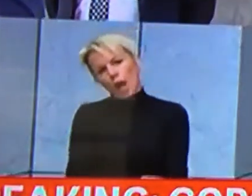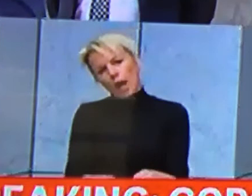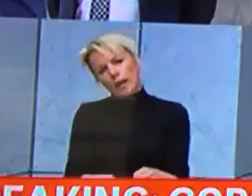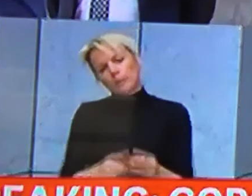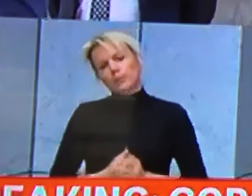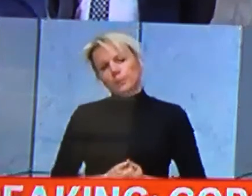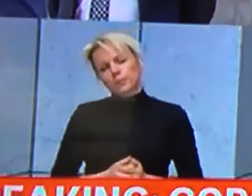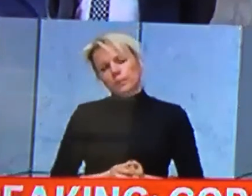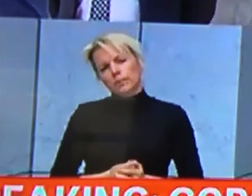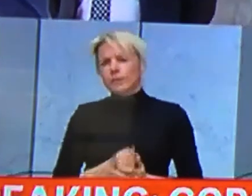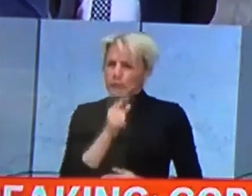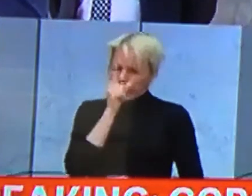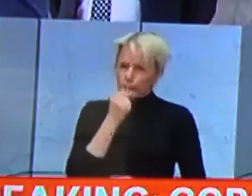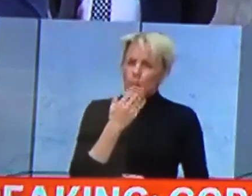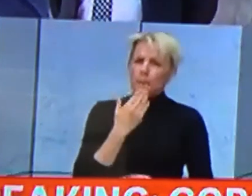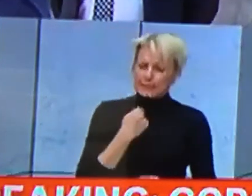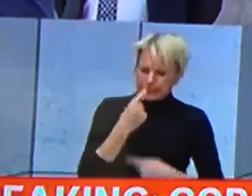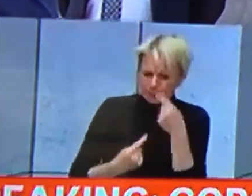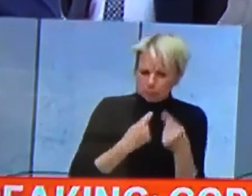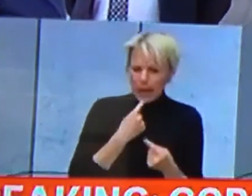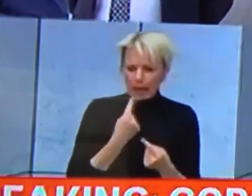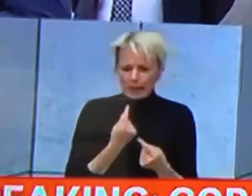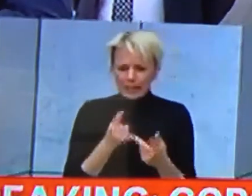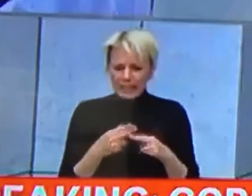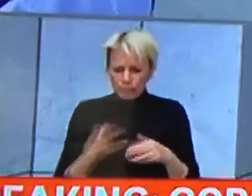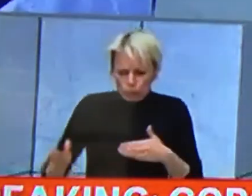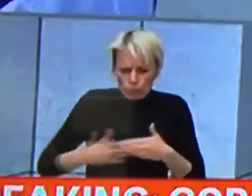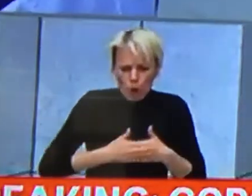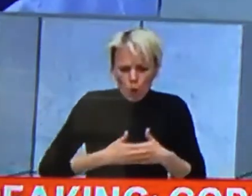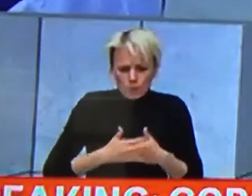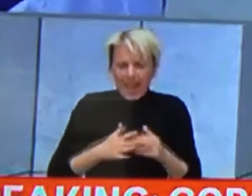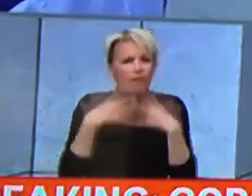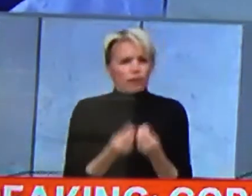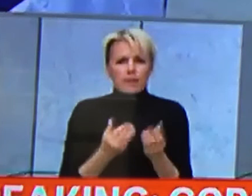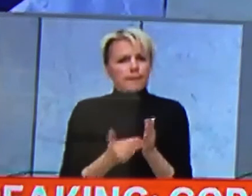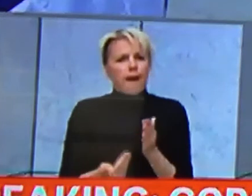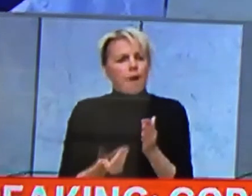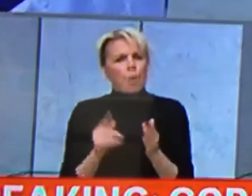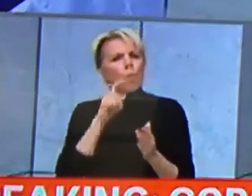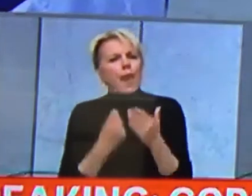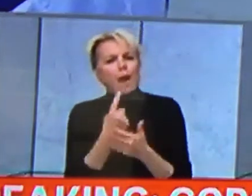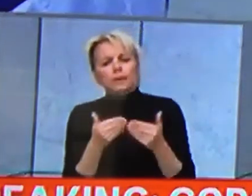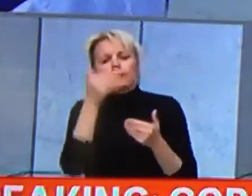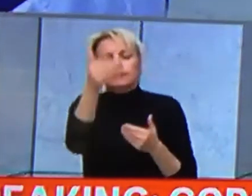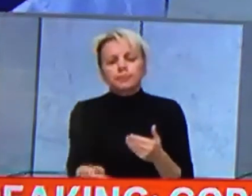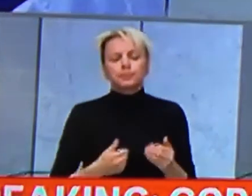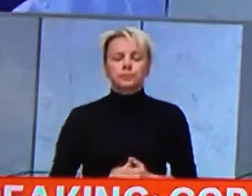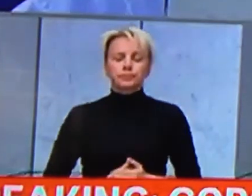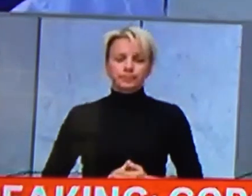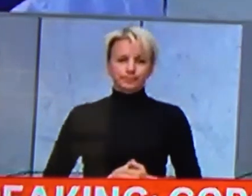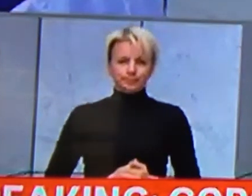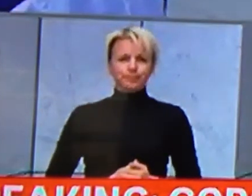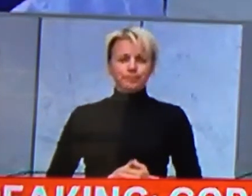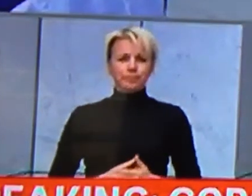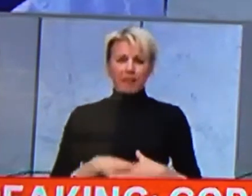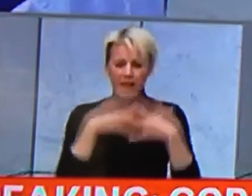what the government thinks would happen under each scenario? Well, the decisions that I communicate from this podium are